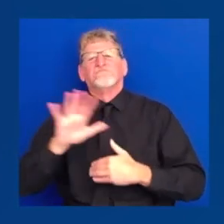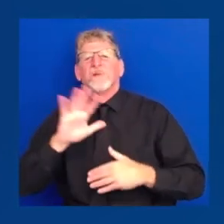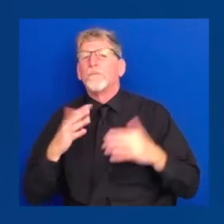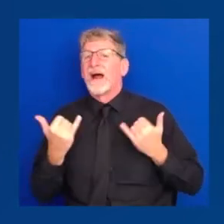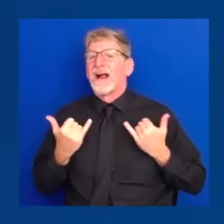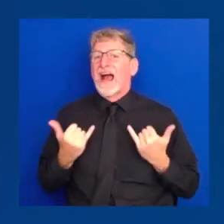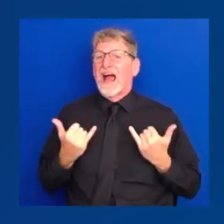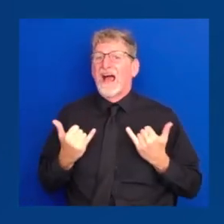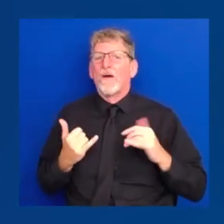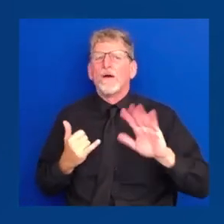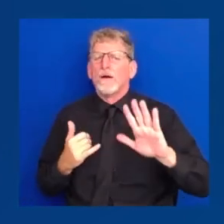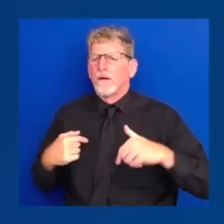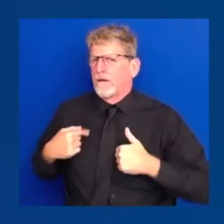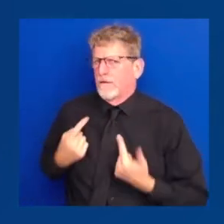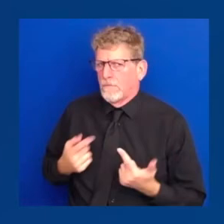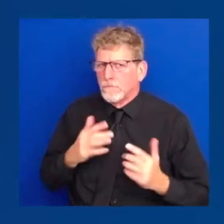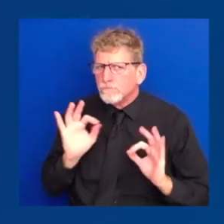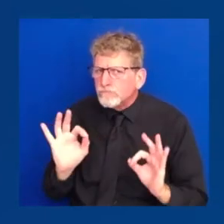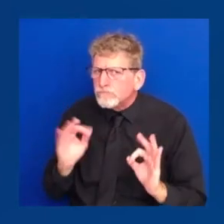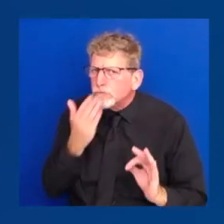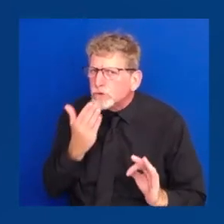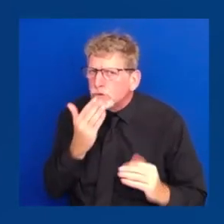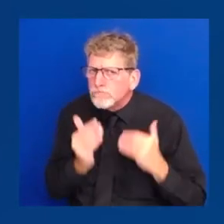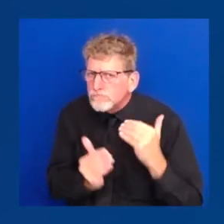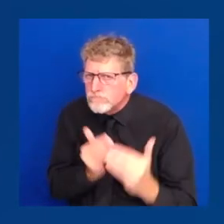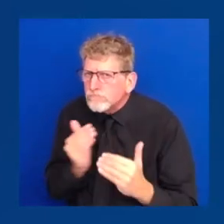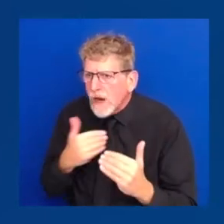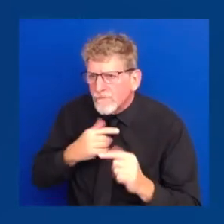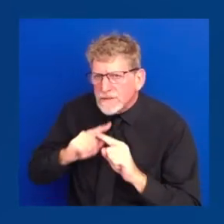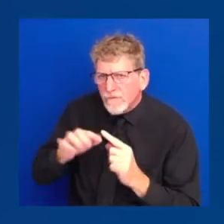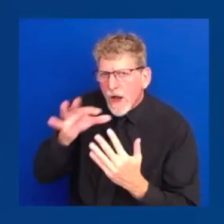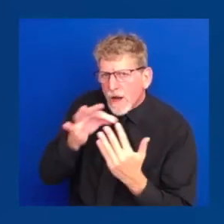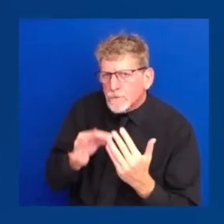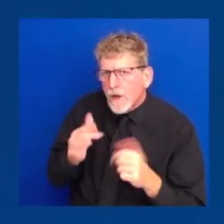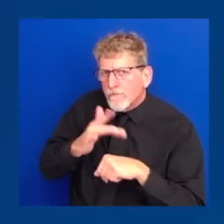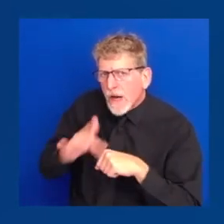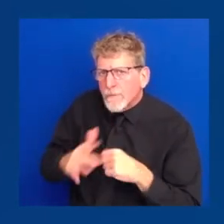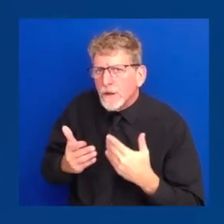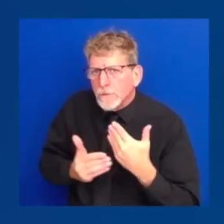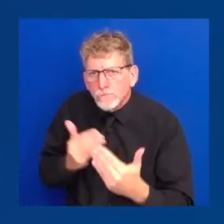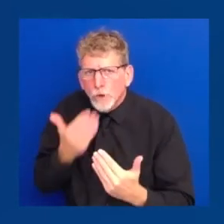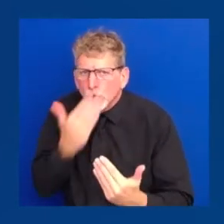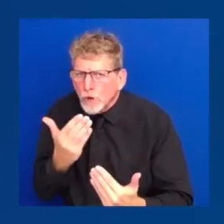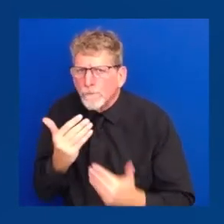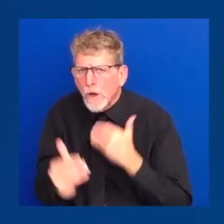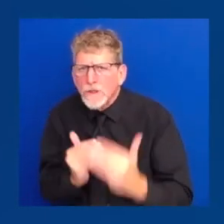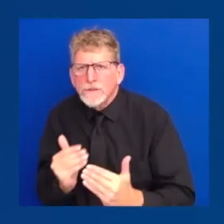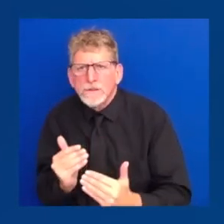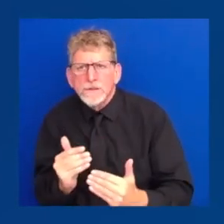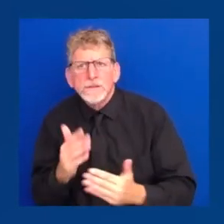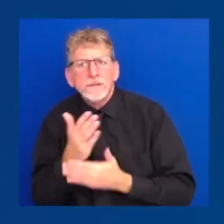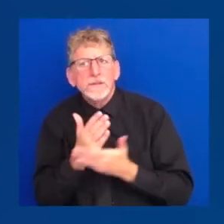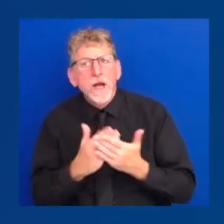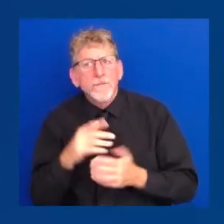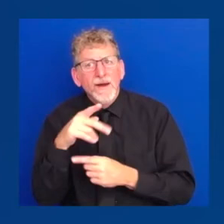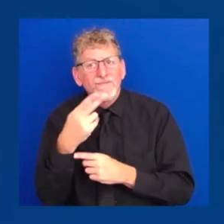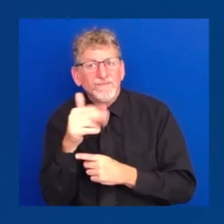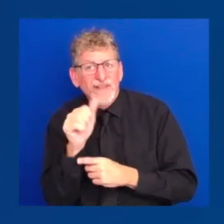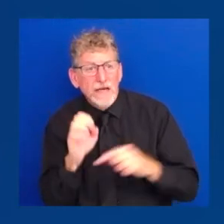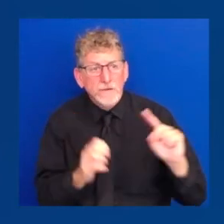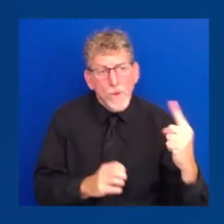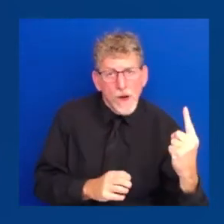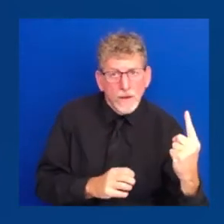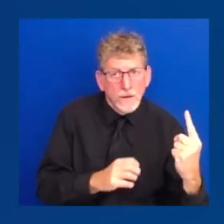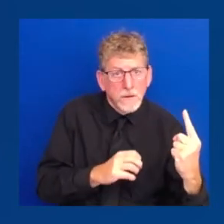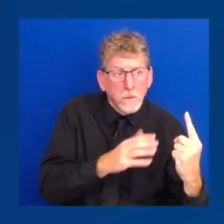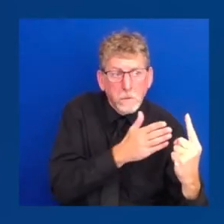good. Some are in preclinical, some are in phase 1. So we will keep you posted, and I hope that you keep coming back and asking that